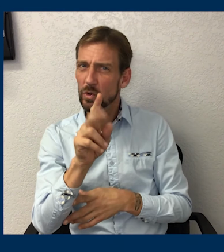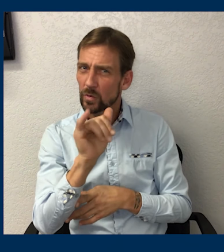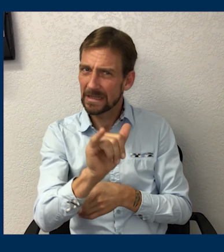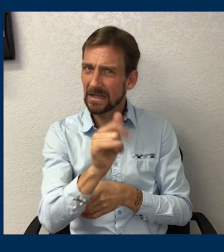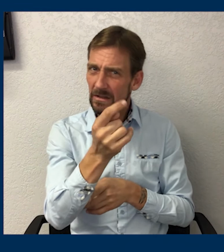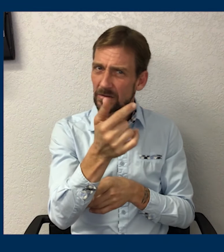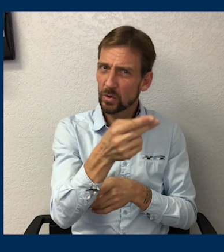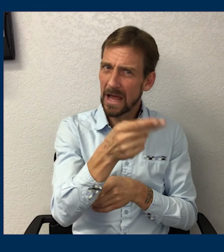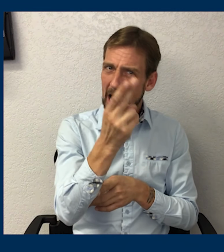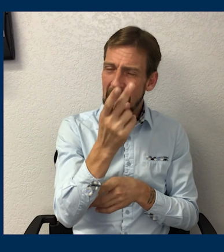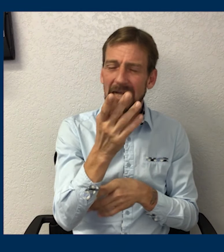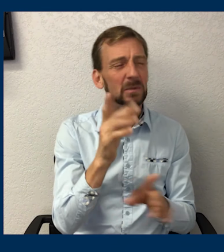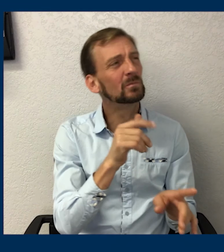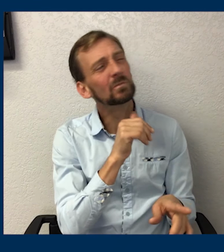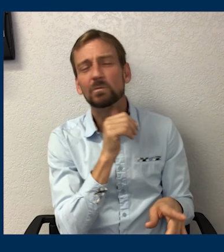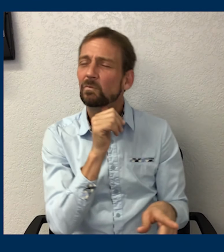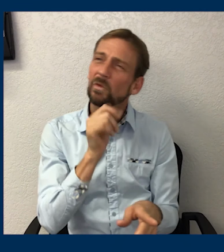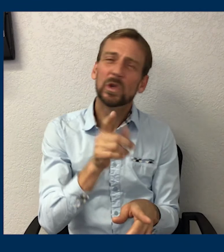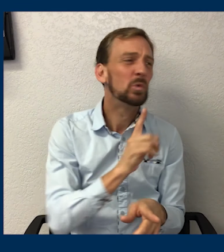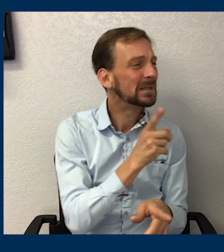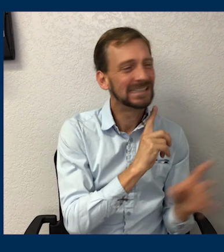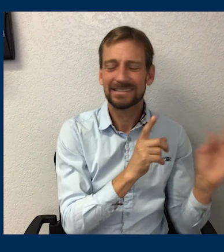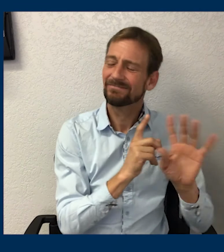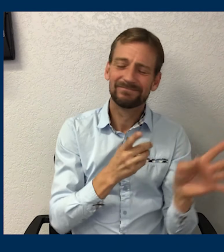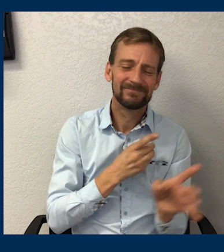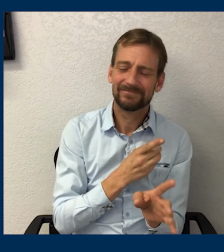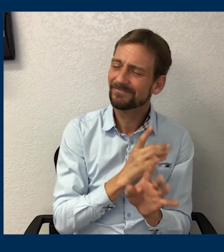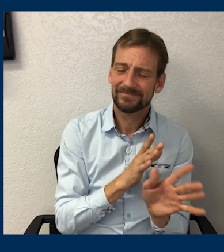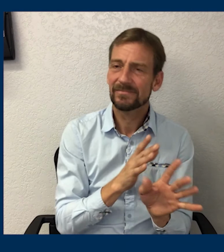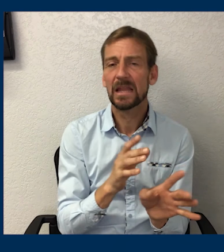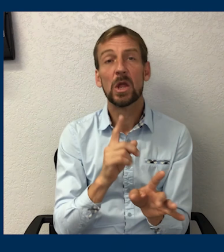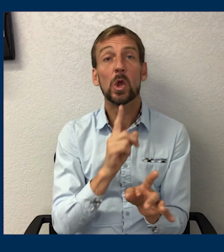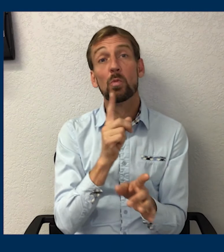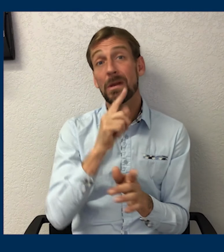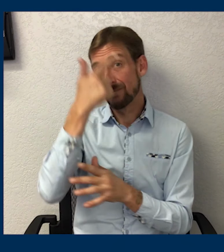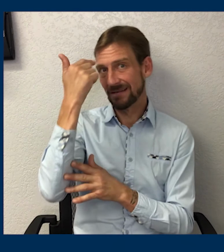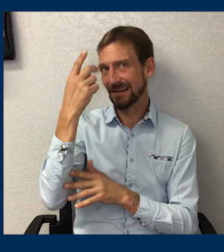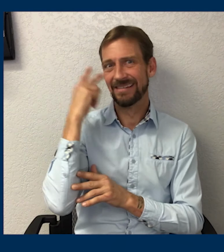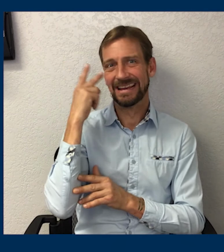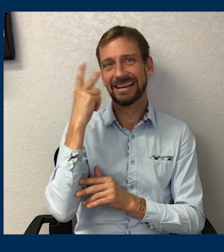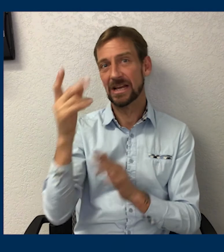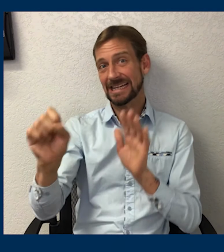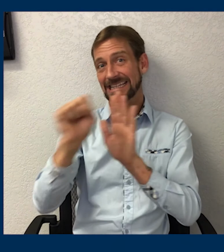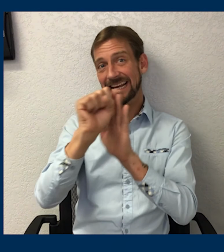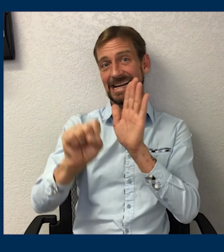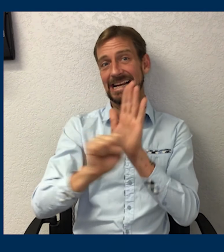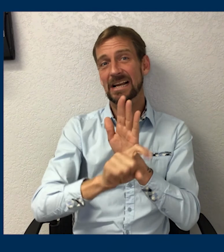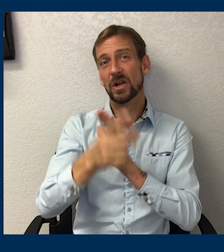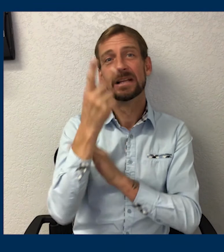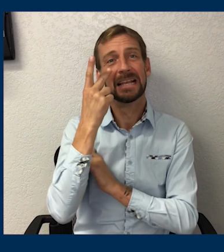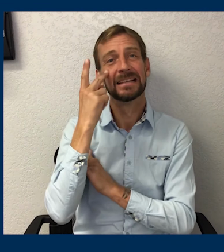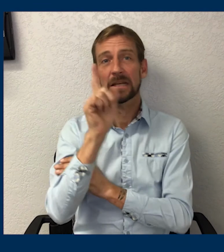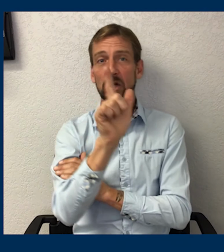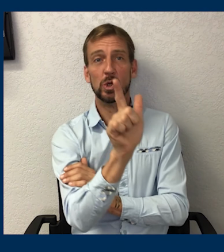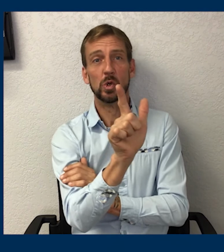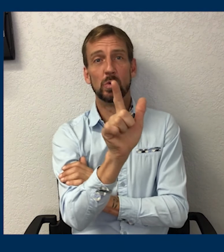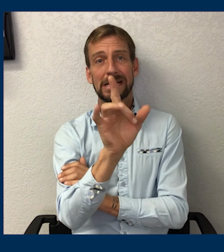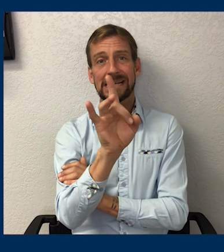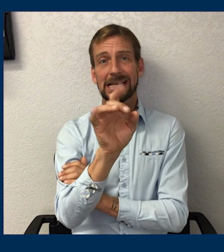Not necessarily. Okay. Because you think about it again at the state level, 28% of